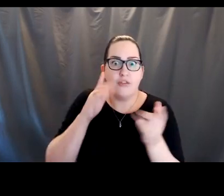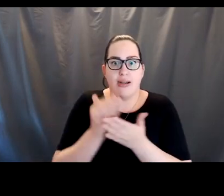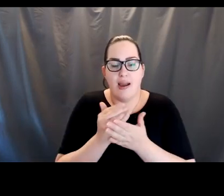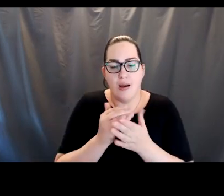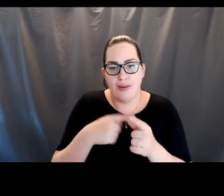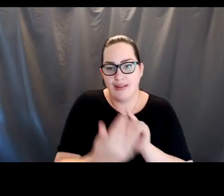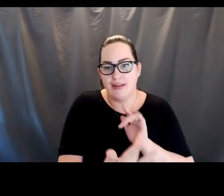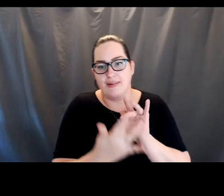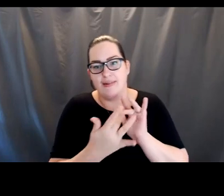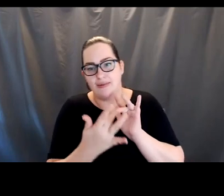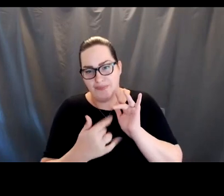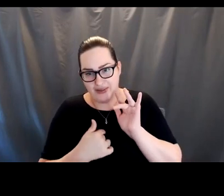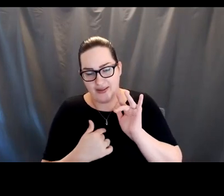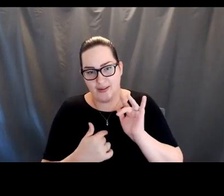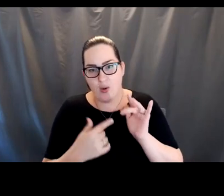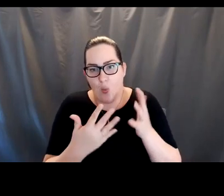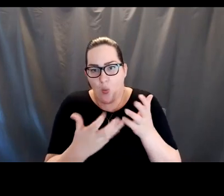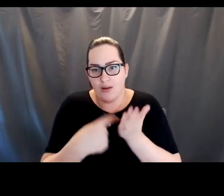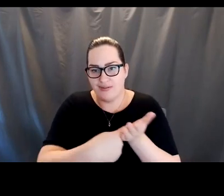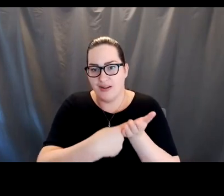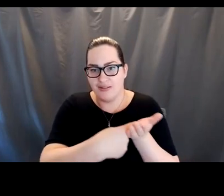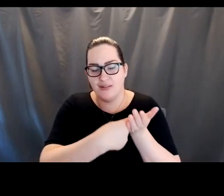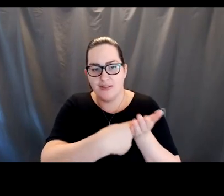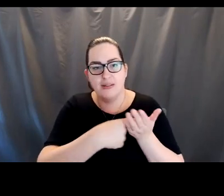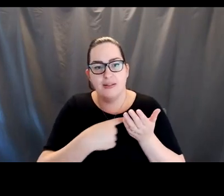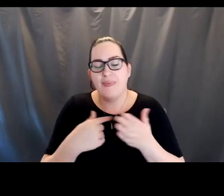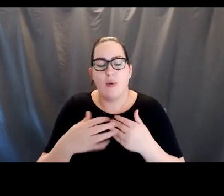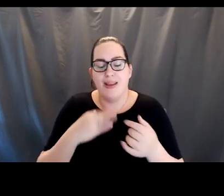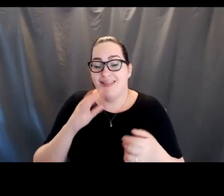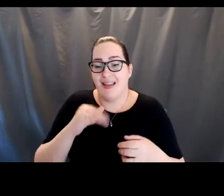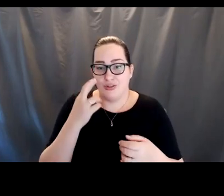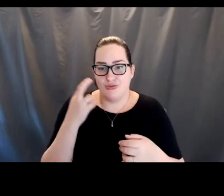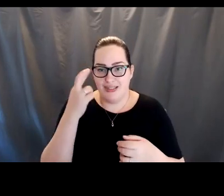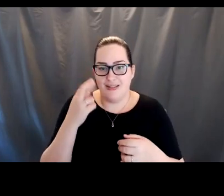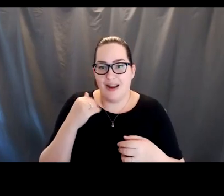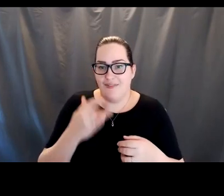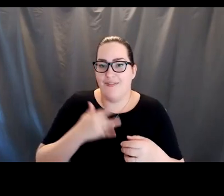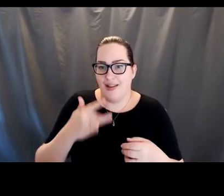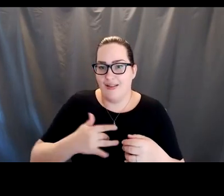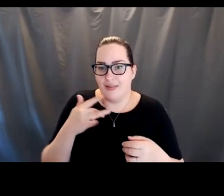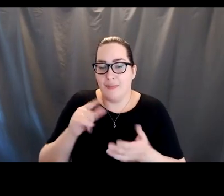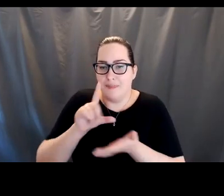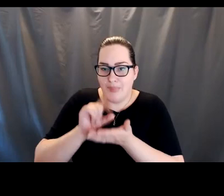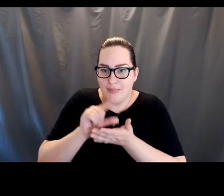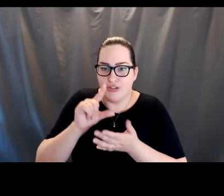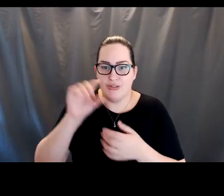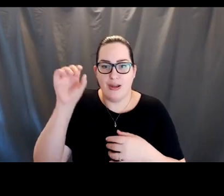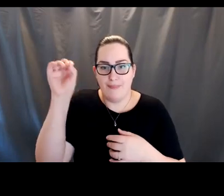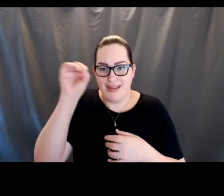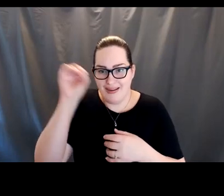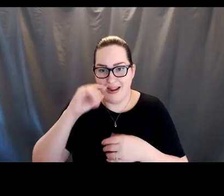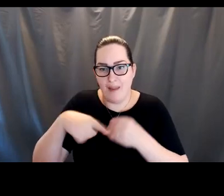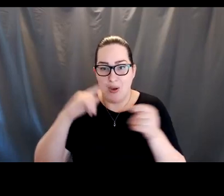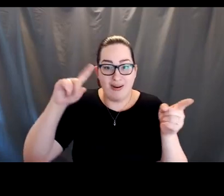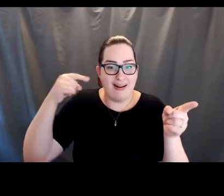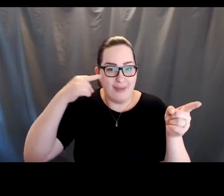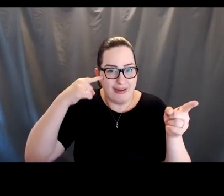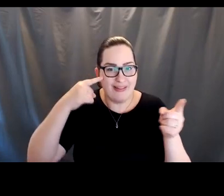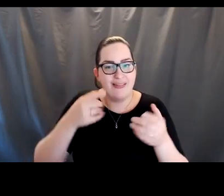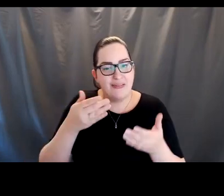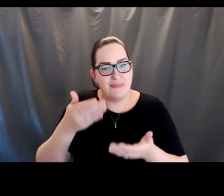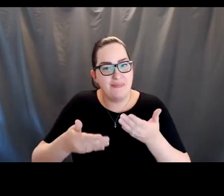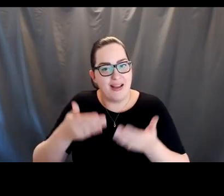and wanted to talk about it. And so that was why I felt like this might be a good move. In any case, my throat is getting